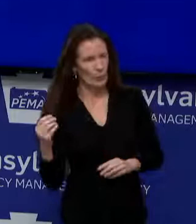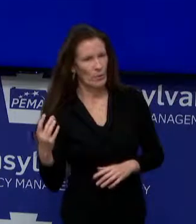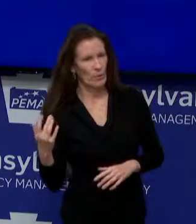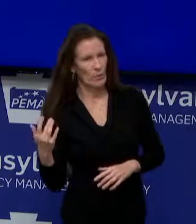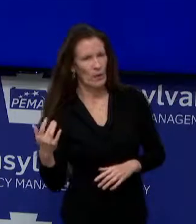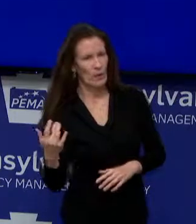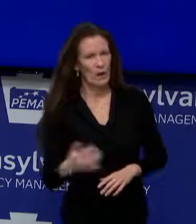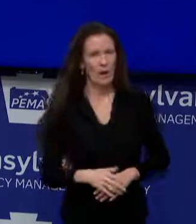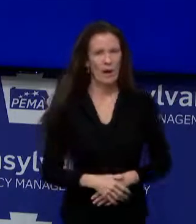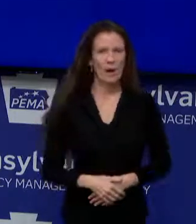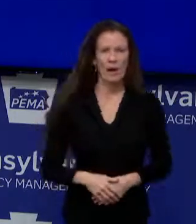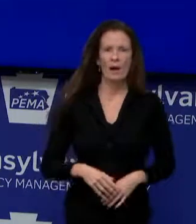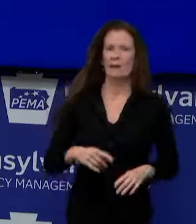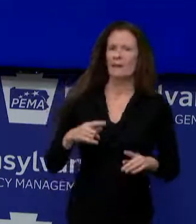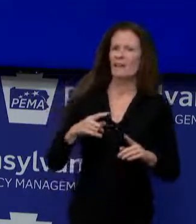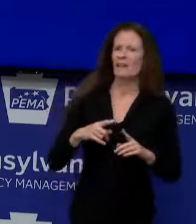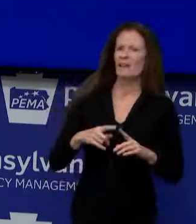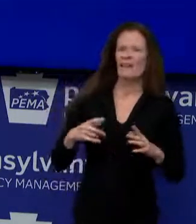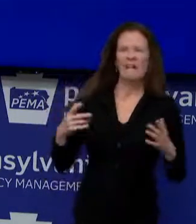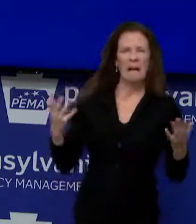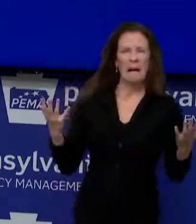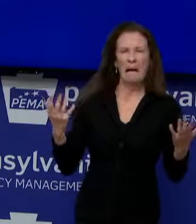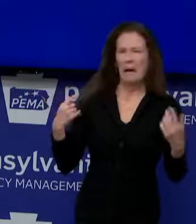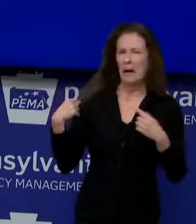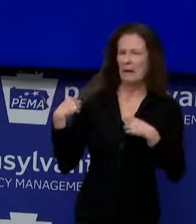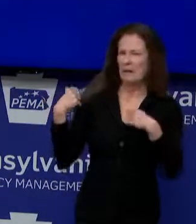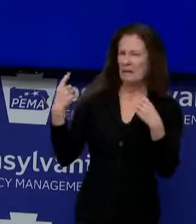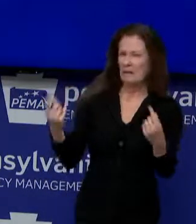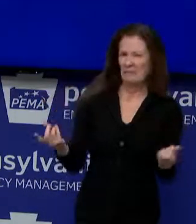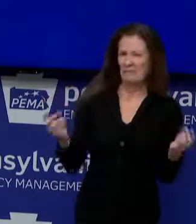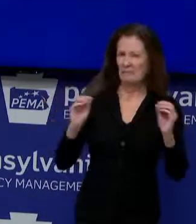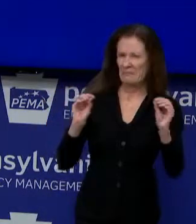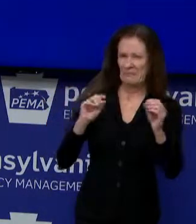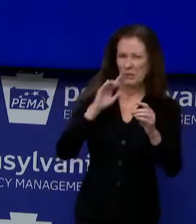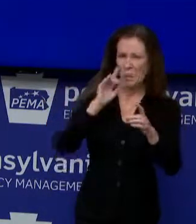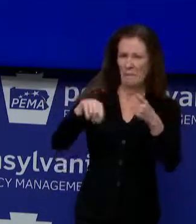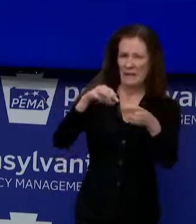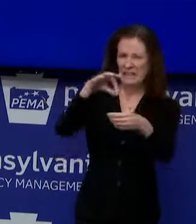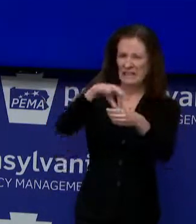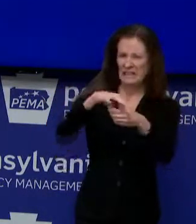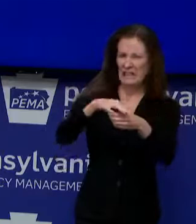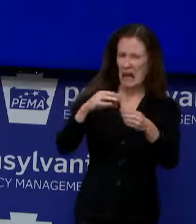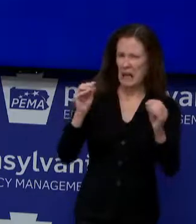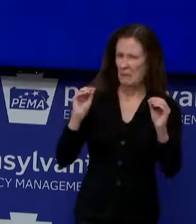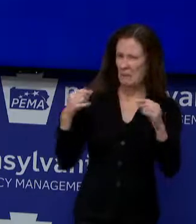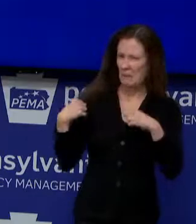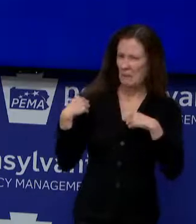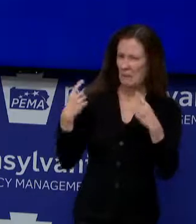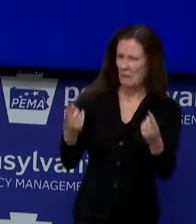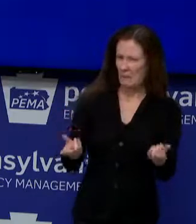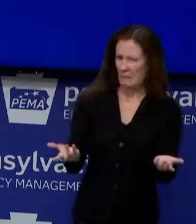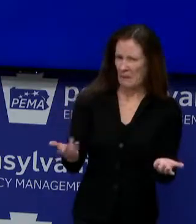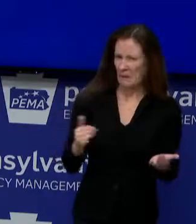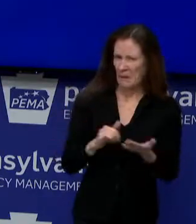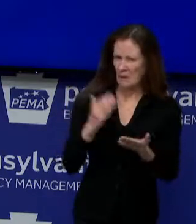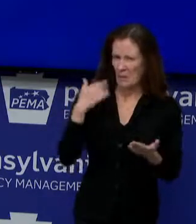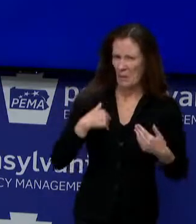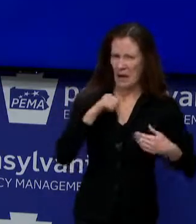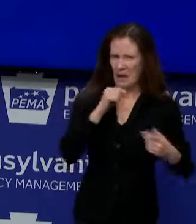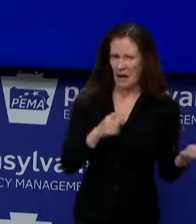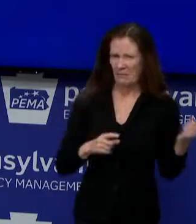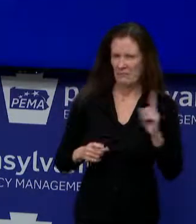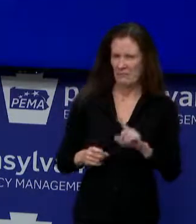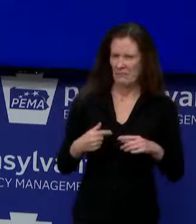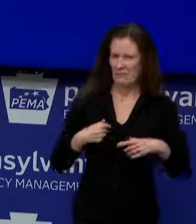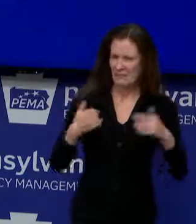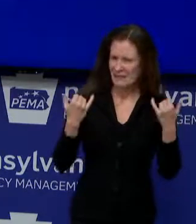we've done any election press conferences in 2 months. So it's been as simple as, look, the counting was going on